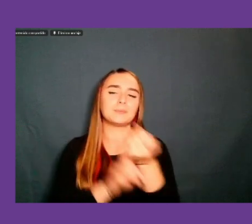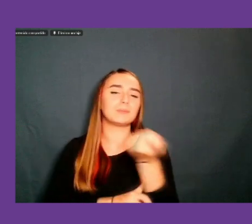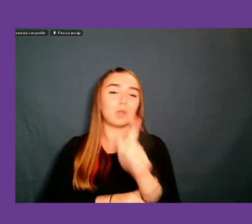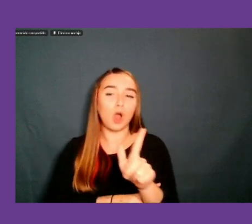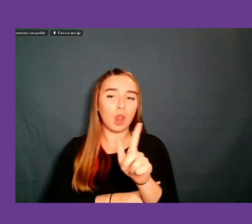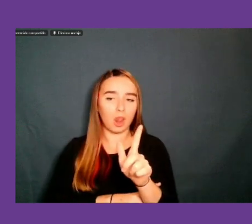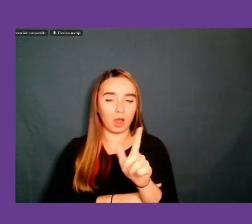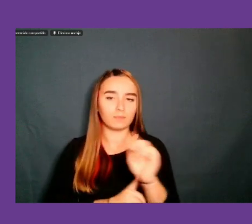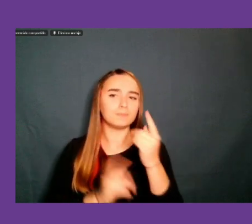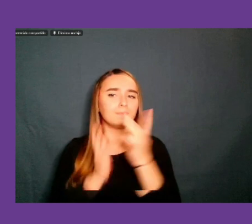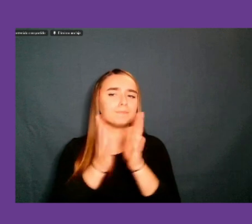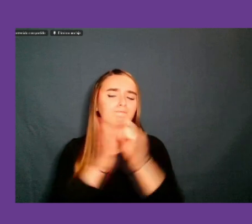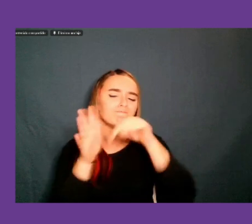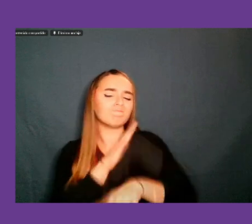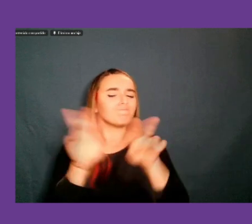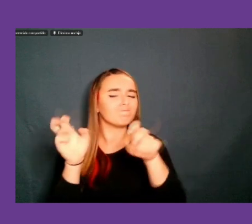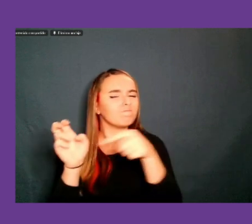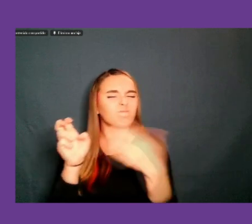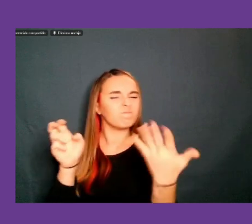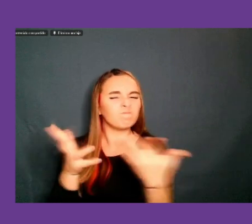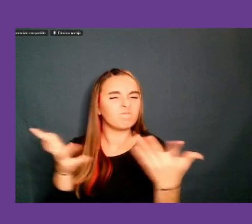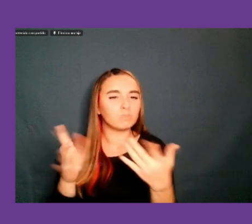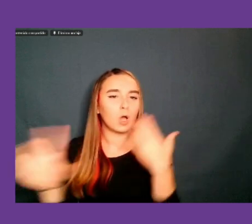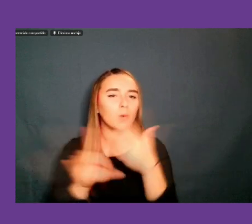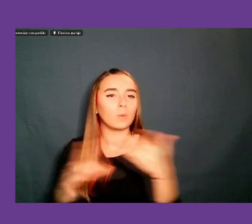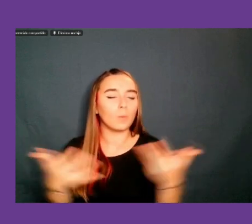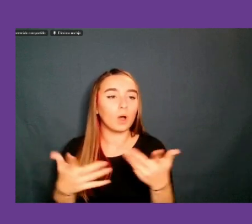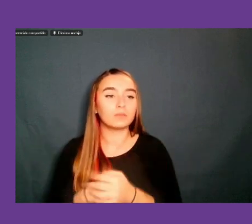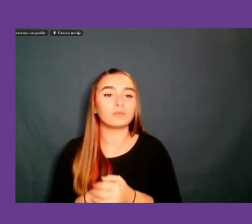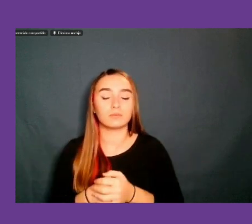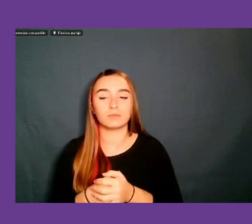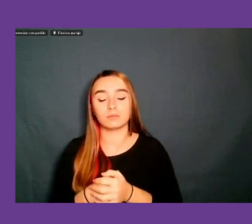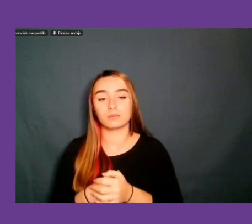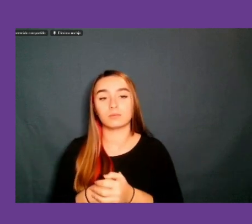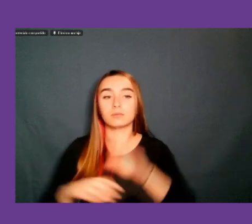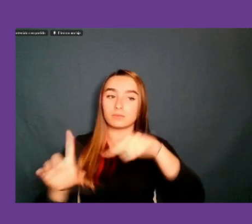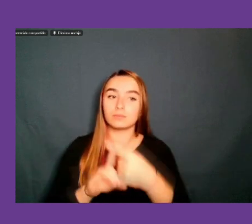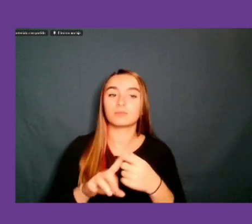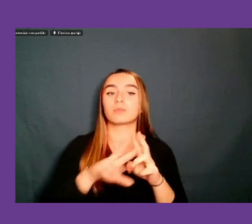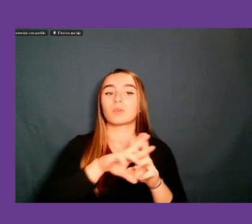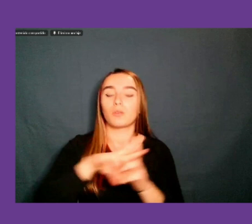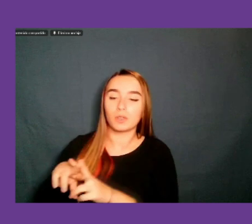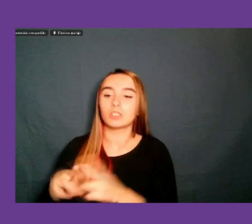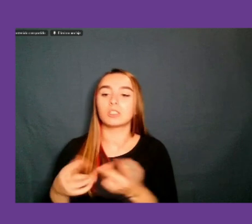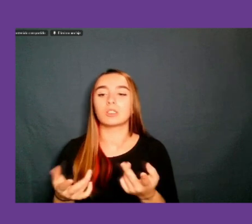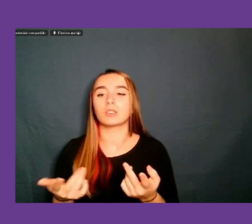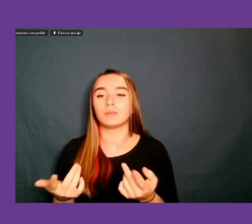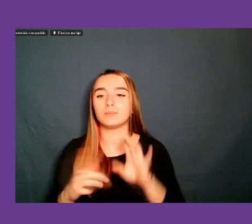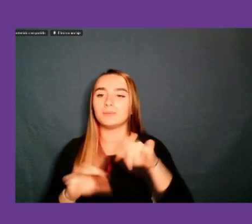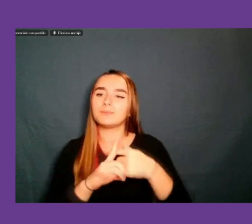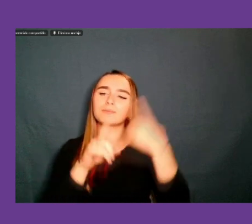what is it about, and of course on the revision and the different things.